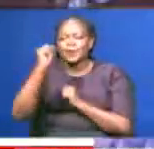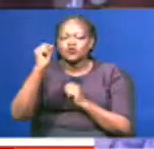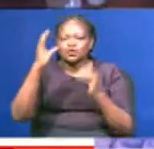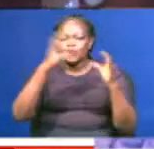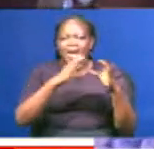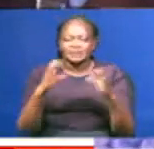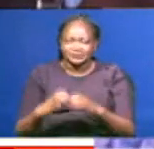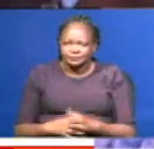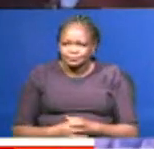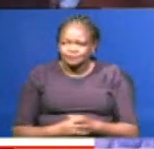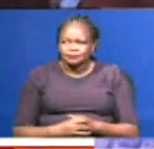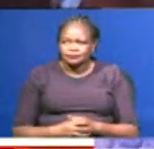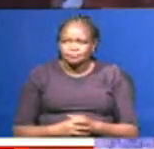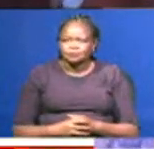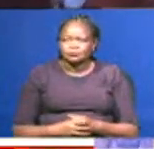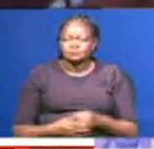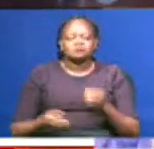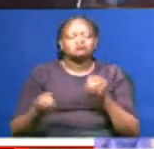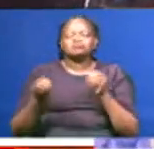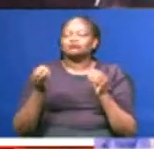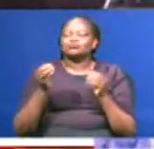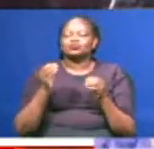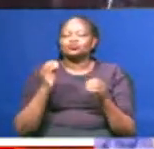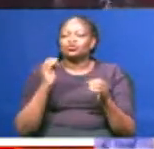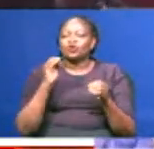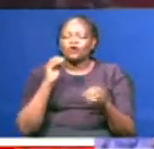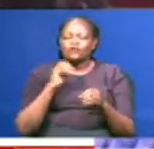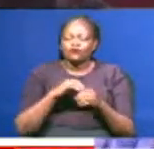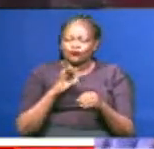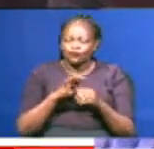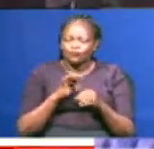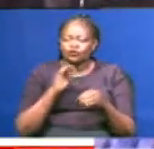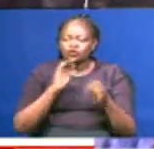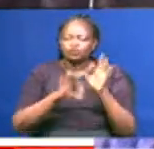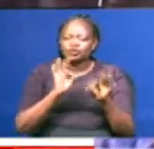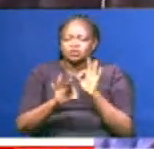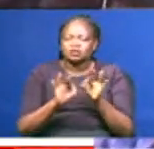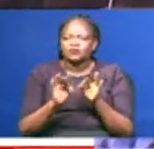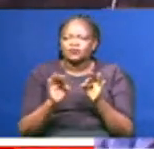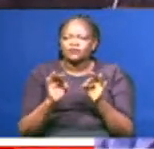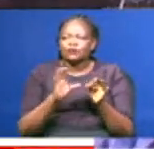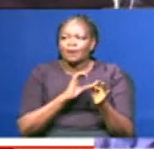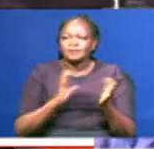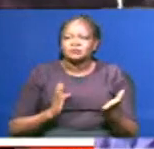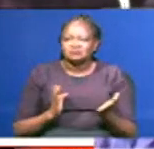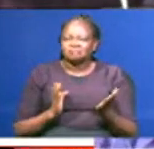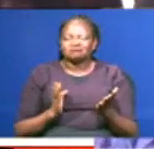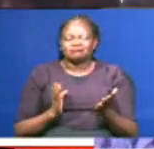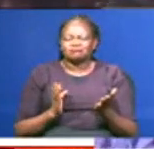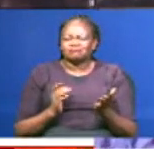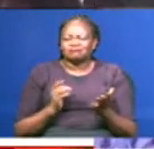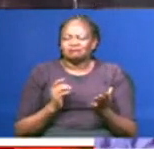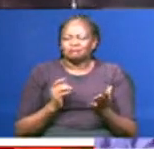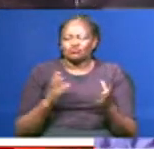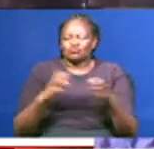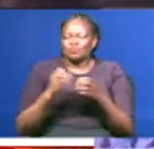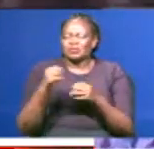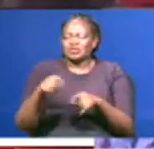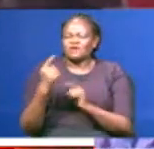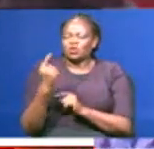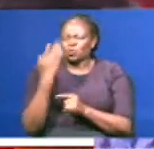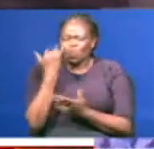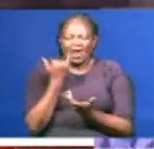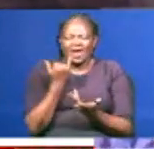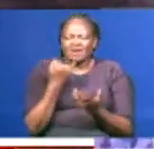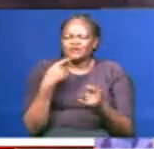parties. Kuchagua makamishna watume peke yao. Sheria gani hiyo? If the process is